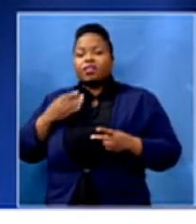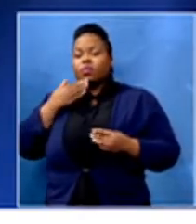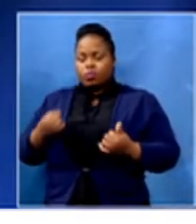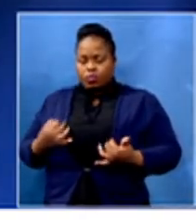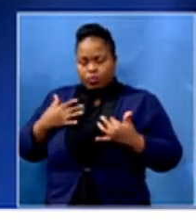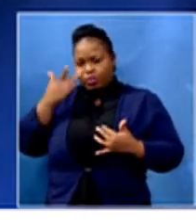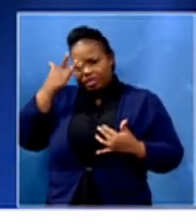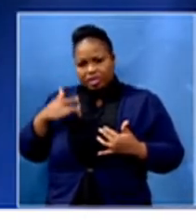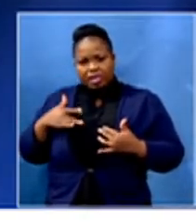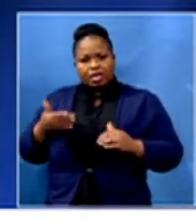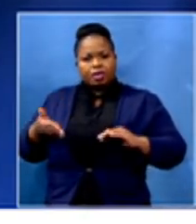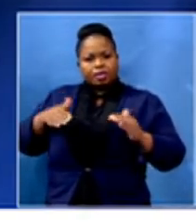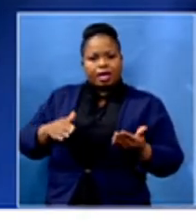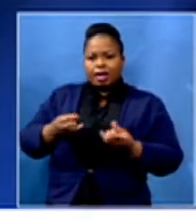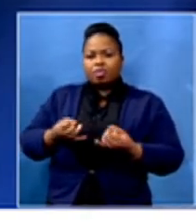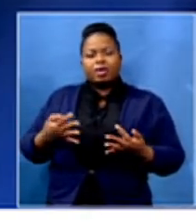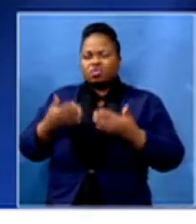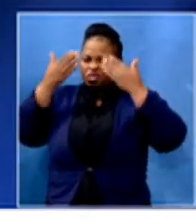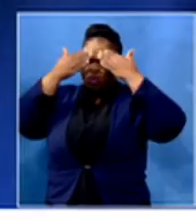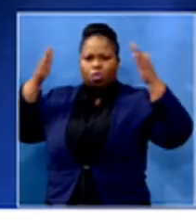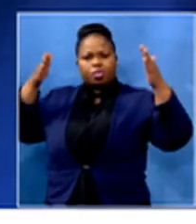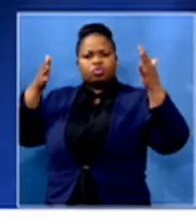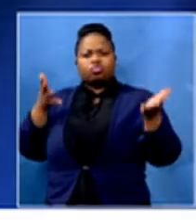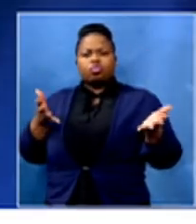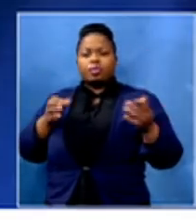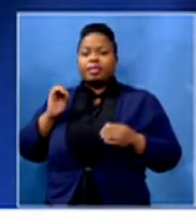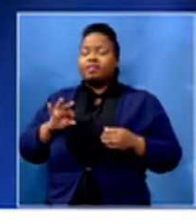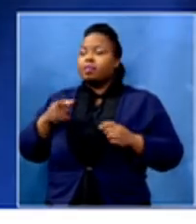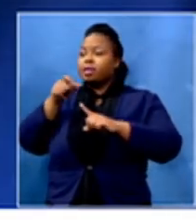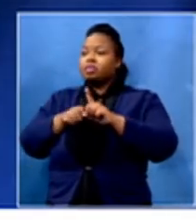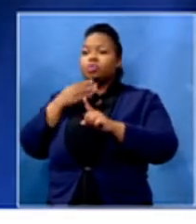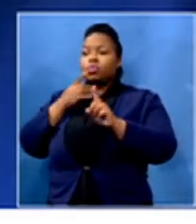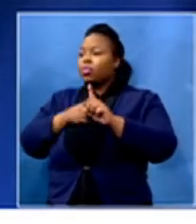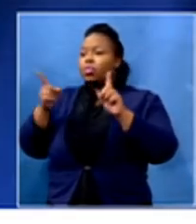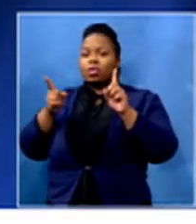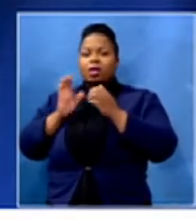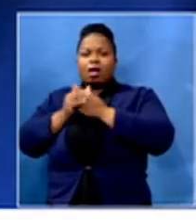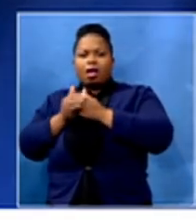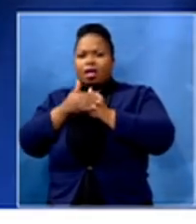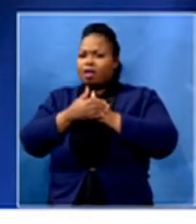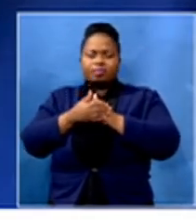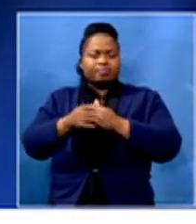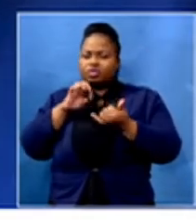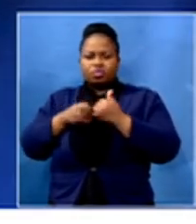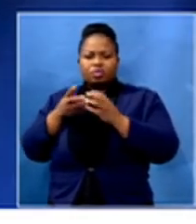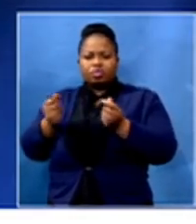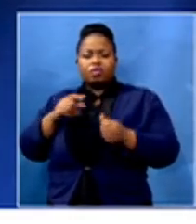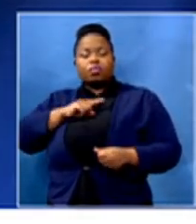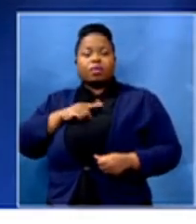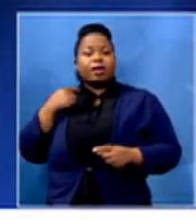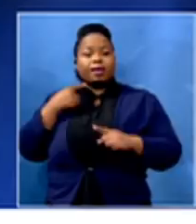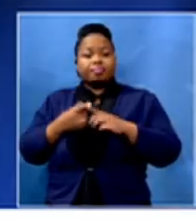have passed. We make this quite open. So if there's anyone who's mismanaging that situation, we'll have to deal with it. As it stands